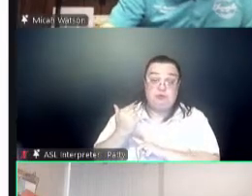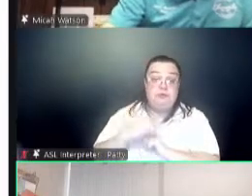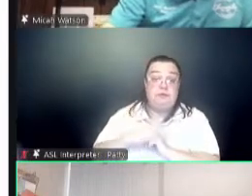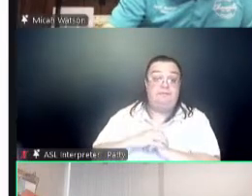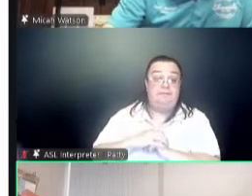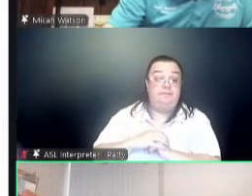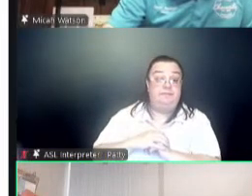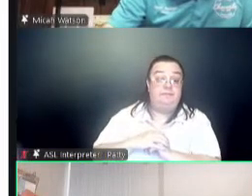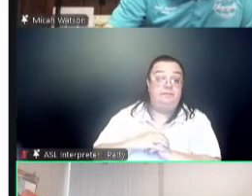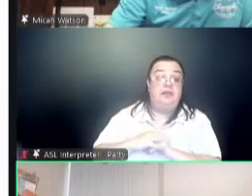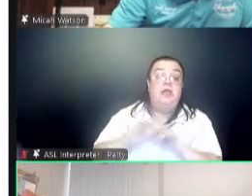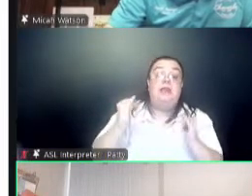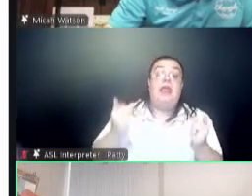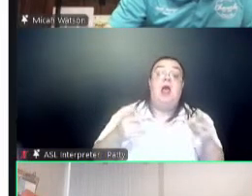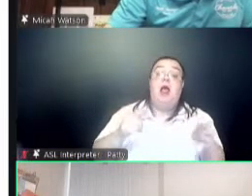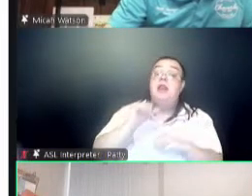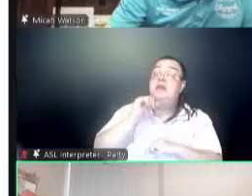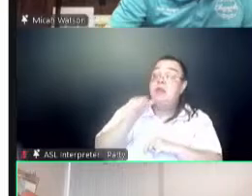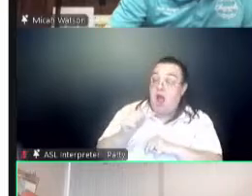The non-departmental